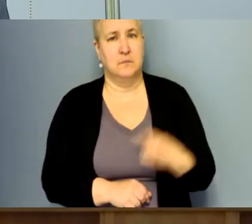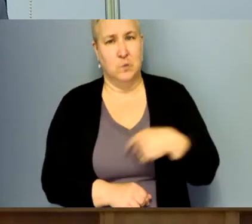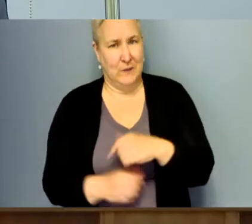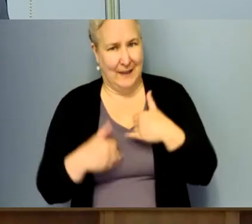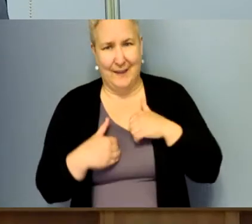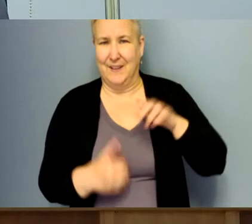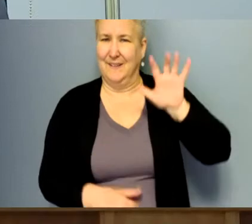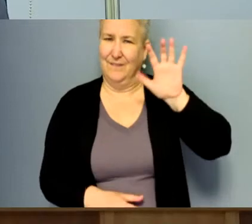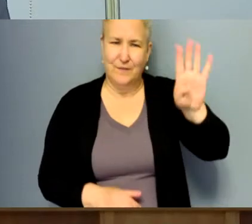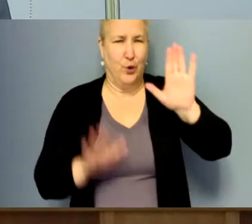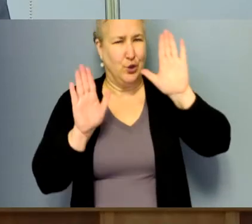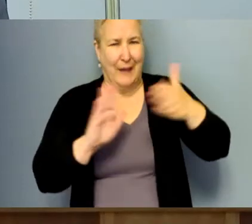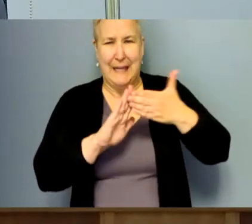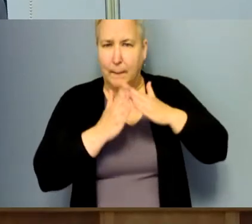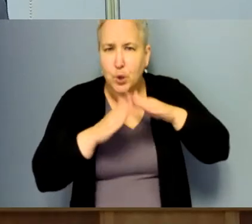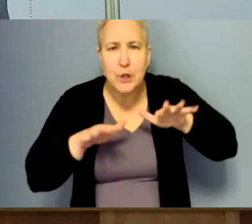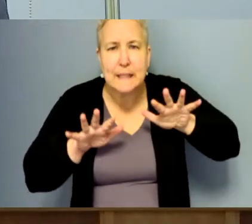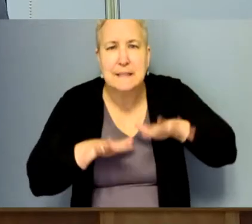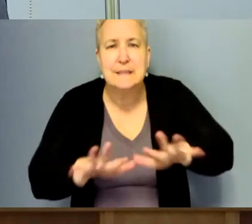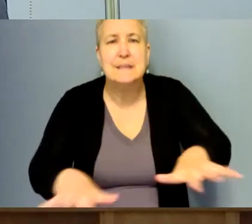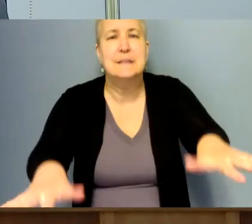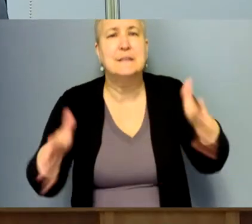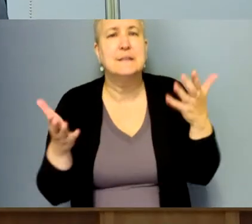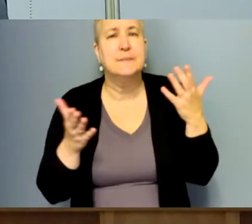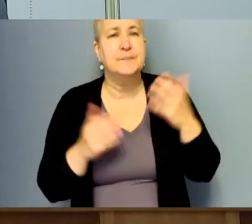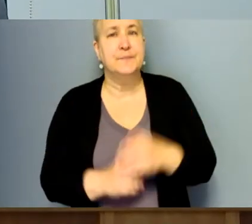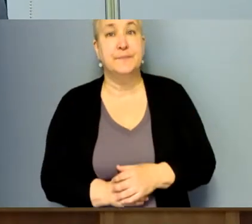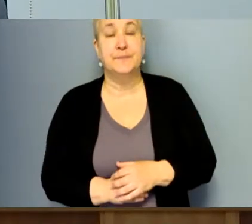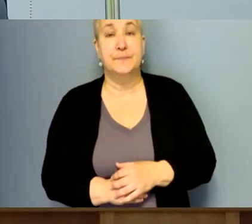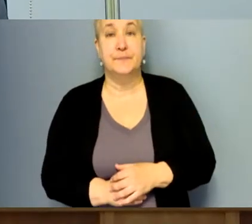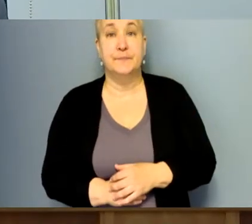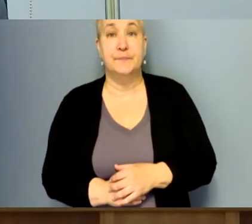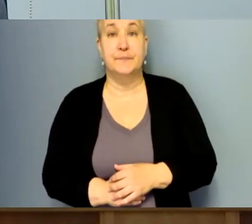great communities. Are there people